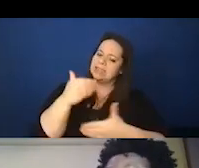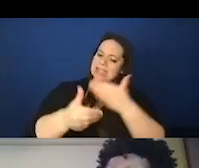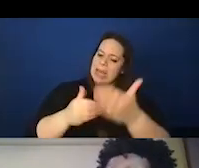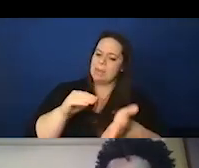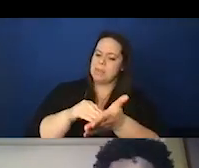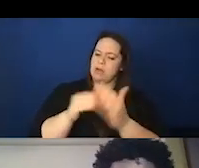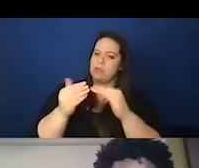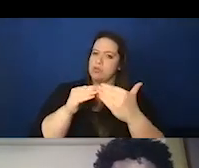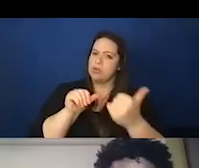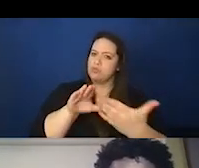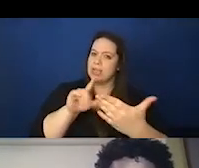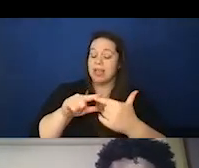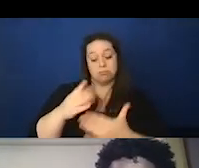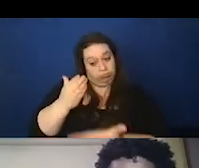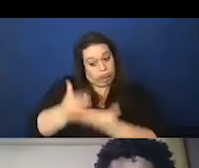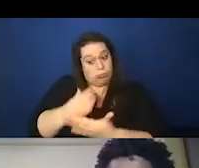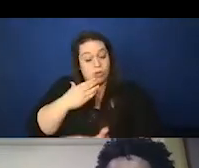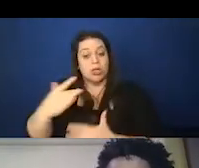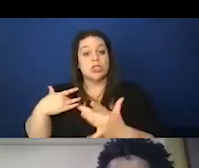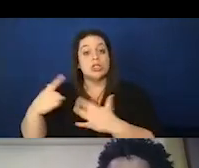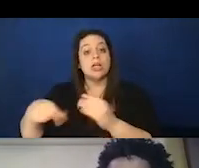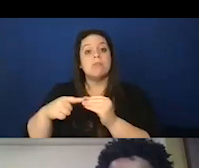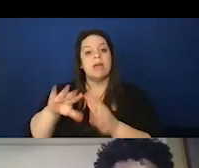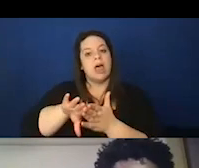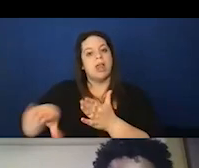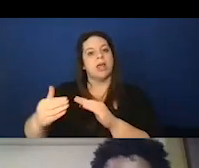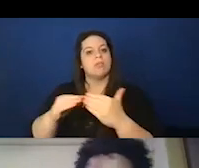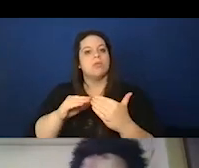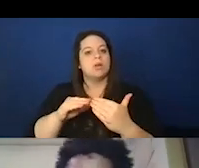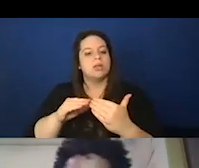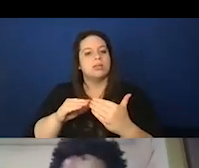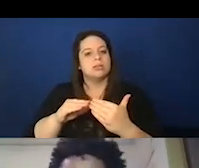legitimate concerns that marginalized communities continue to have?